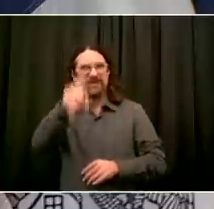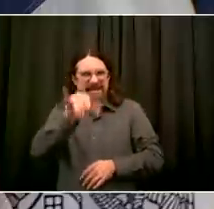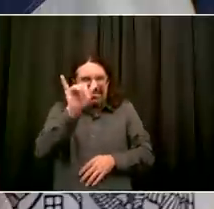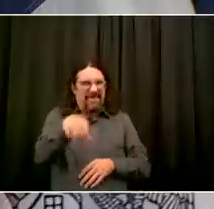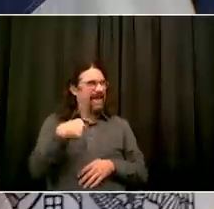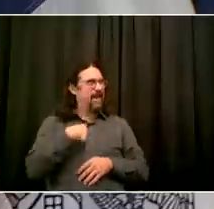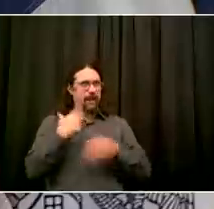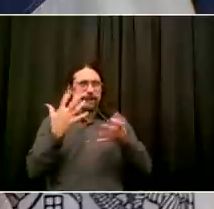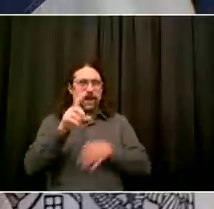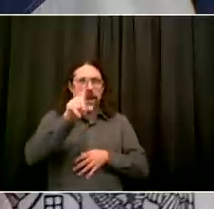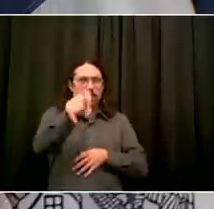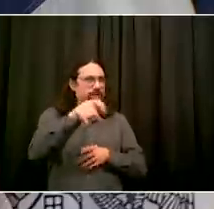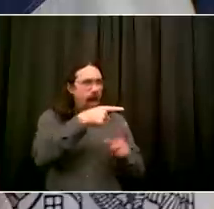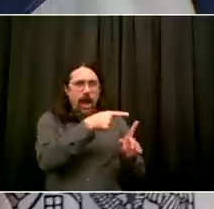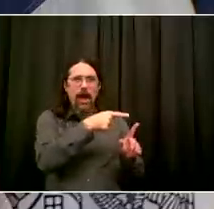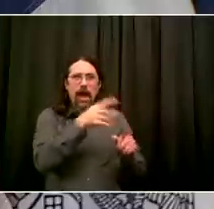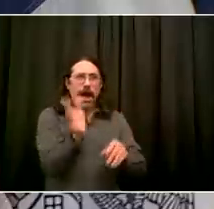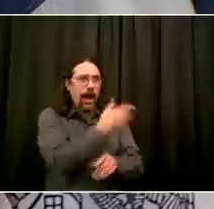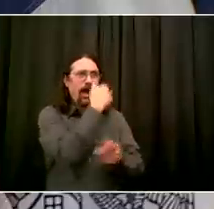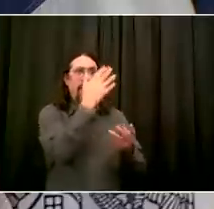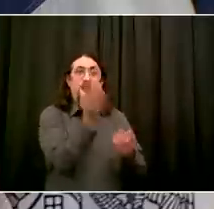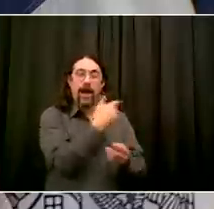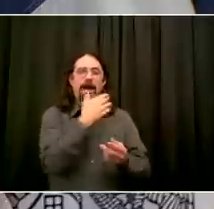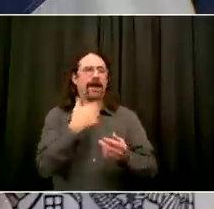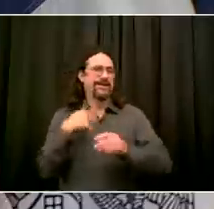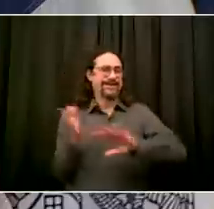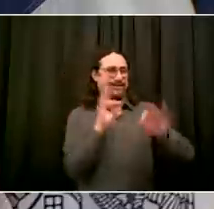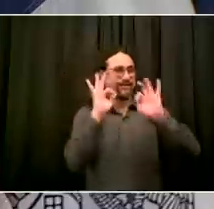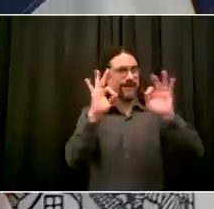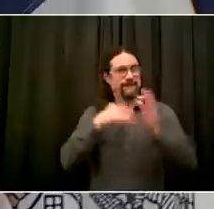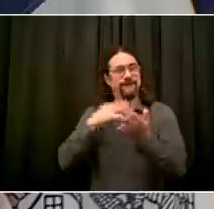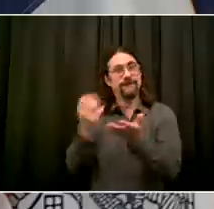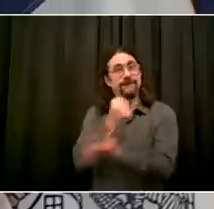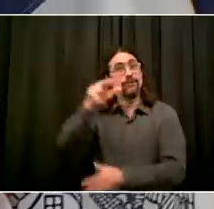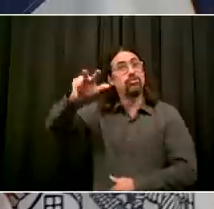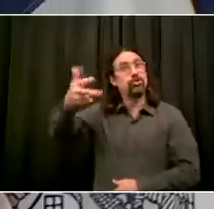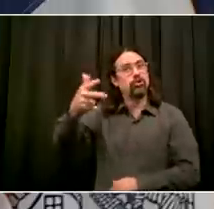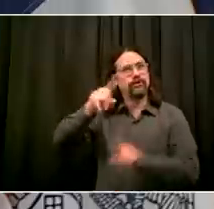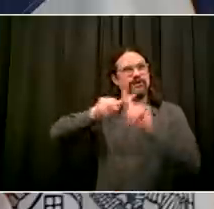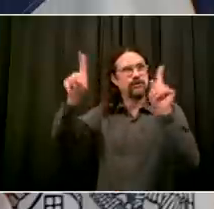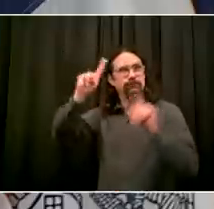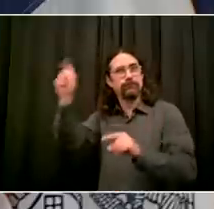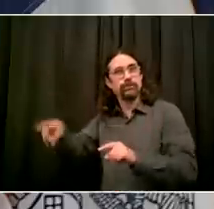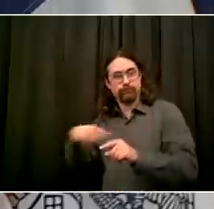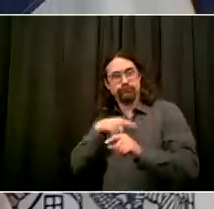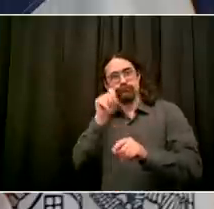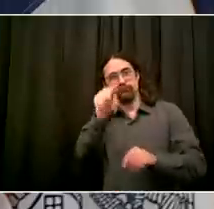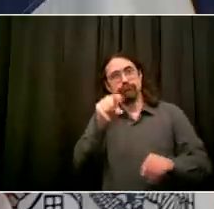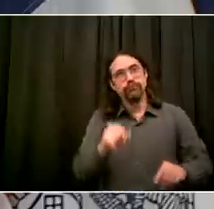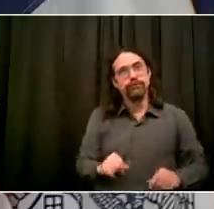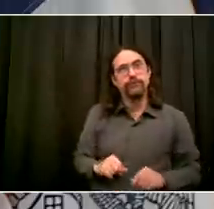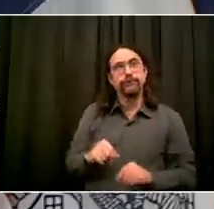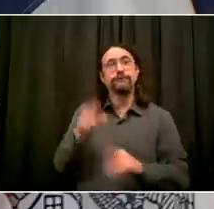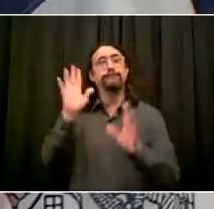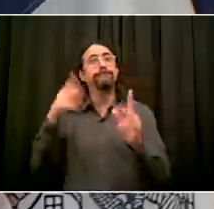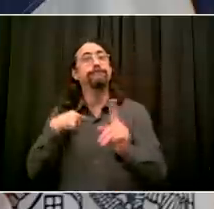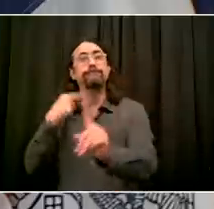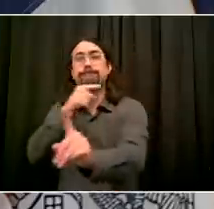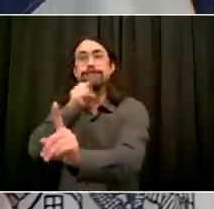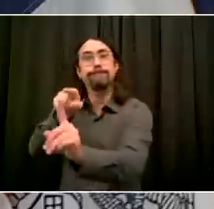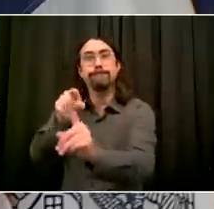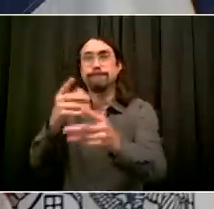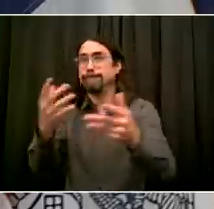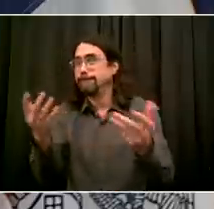your administration, and whether or not this latest split on how to